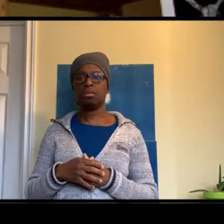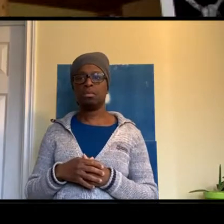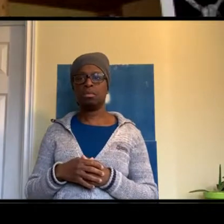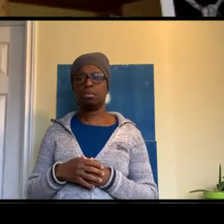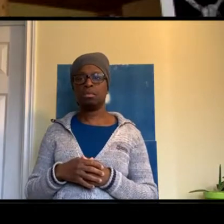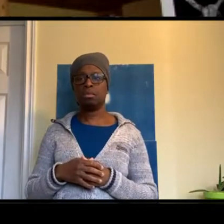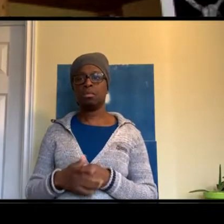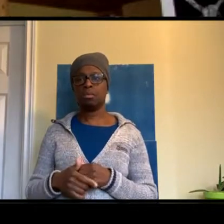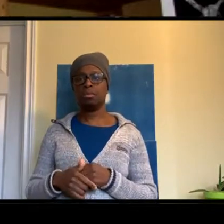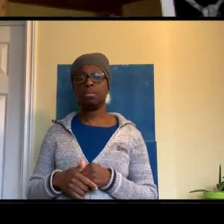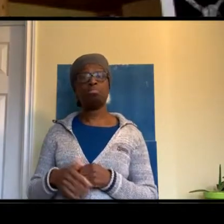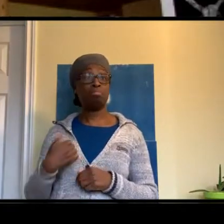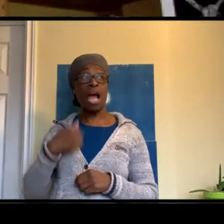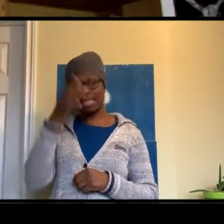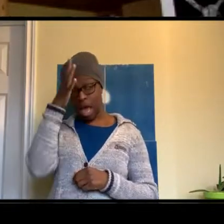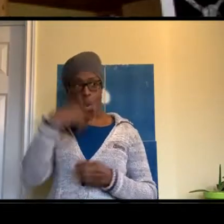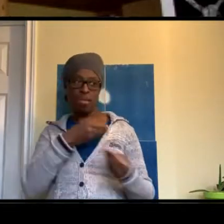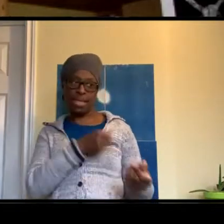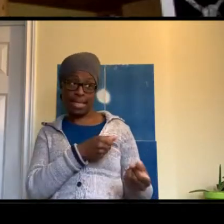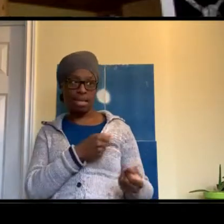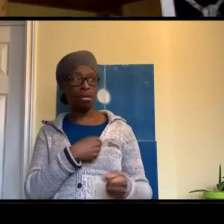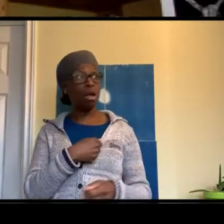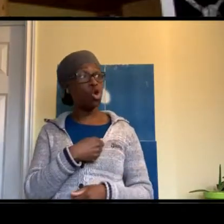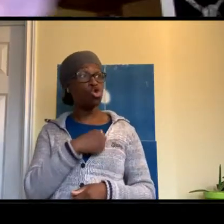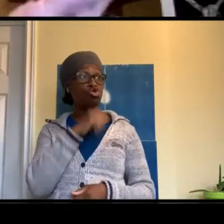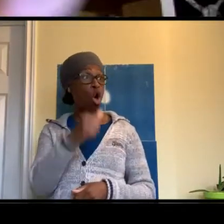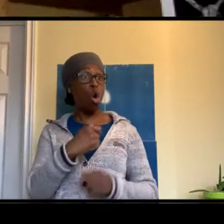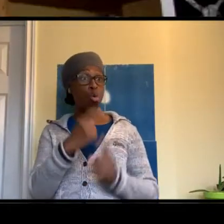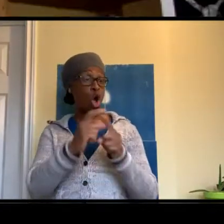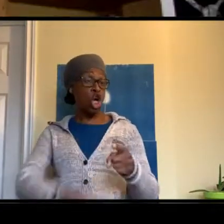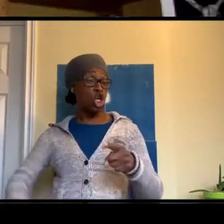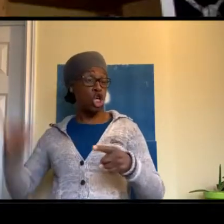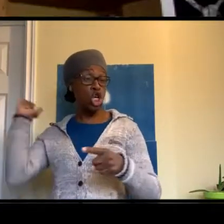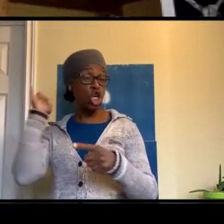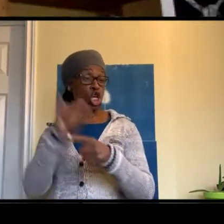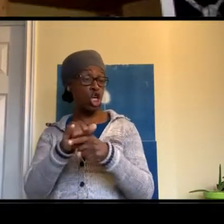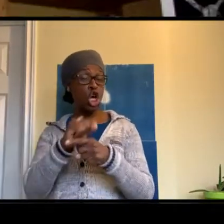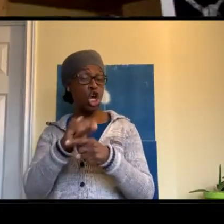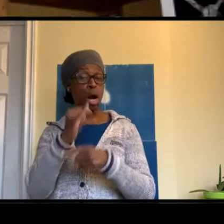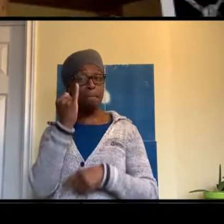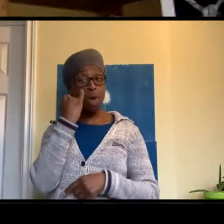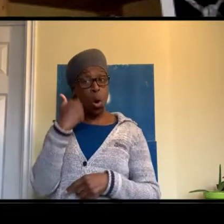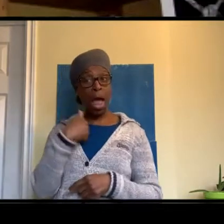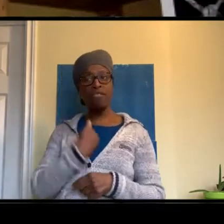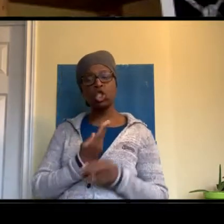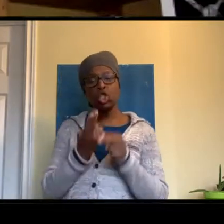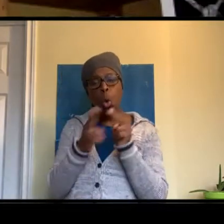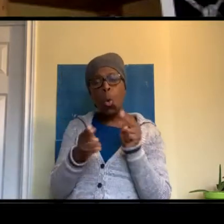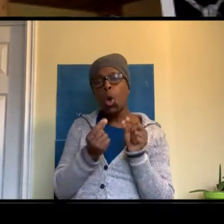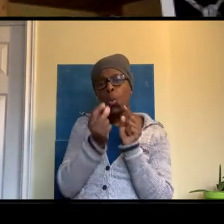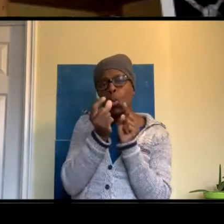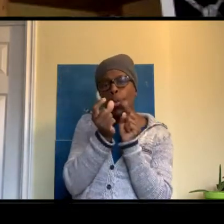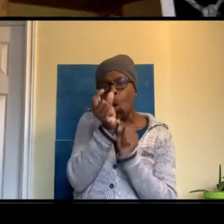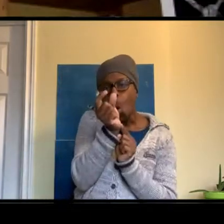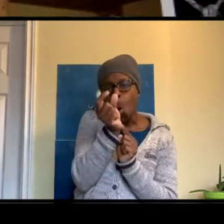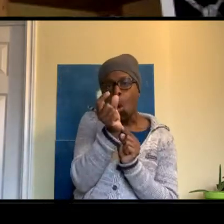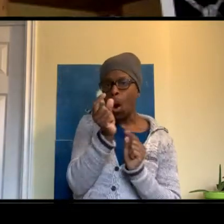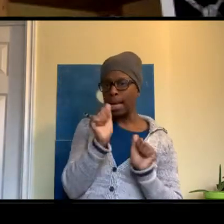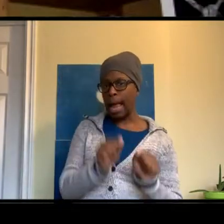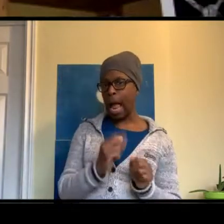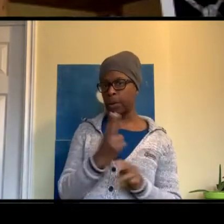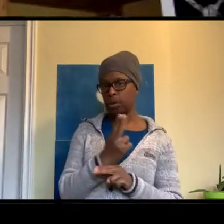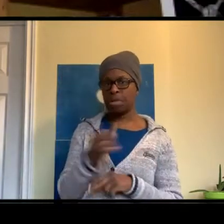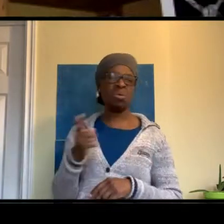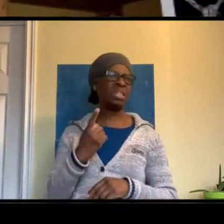will do. Which is just so silly. Why would you say diminutive instead of small? Yeah. But I